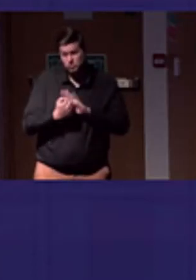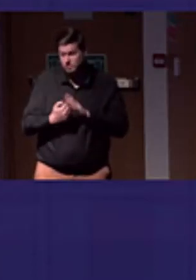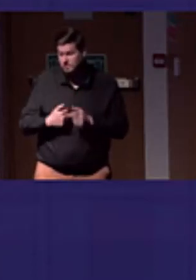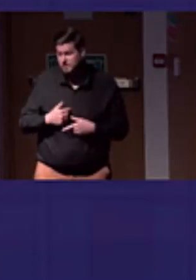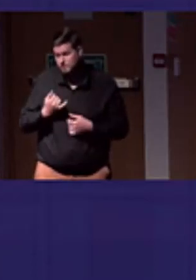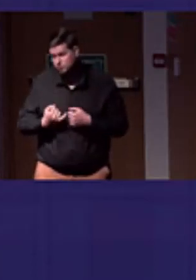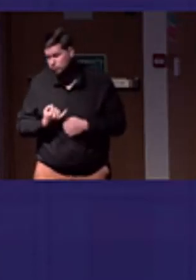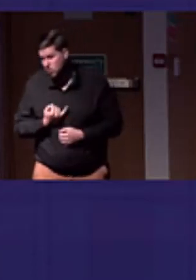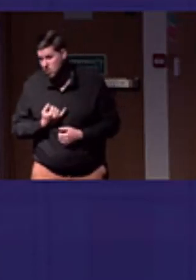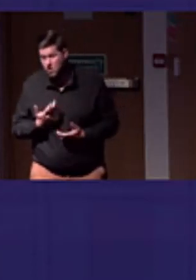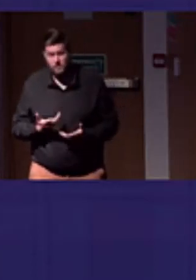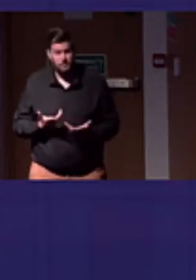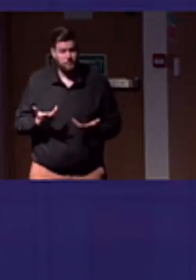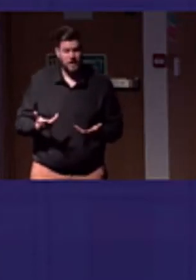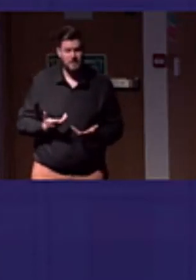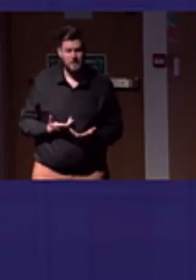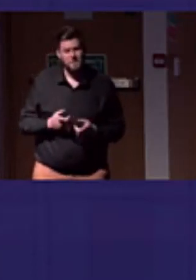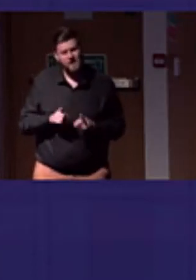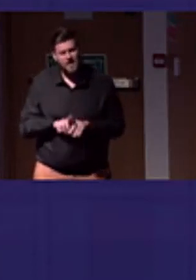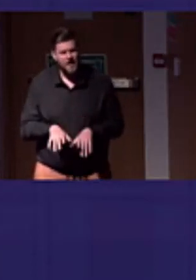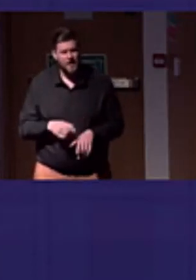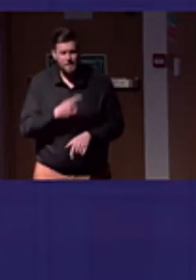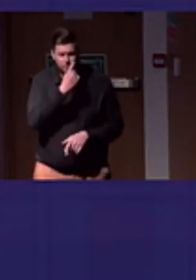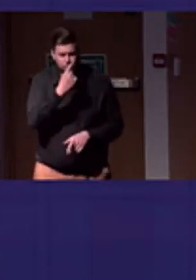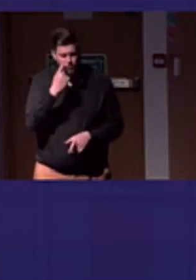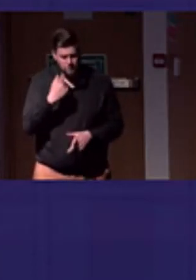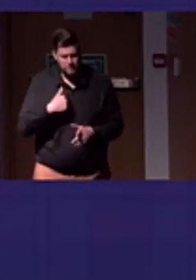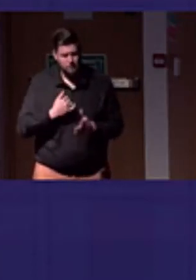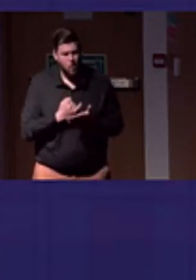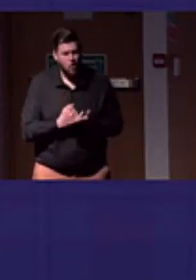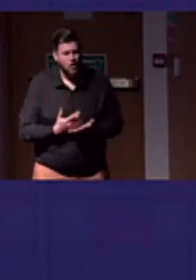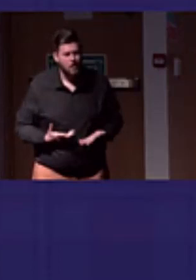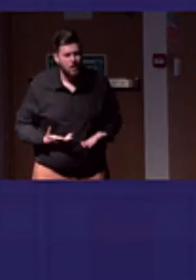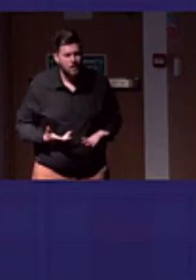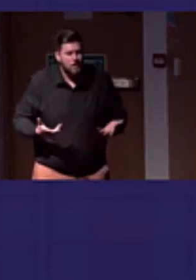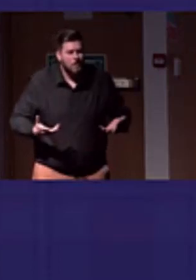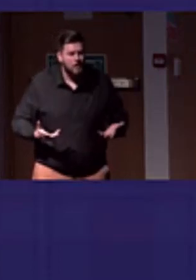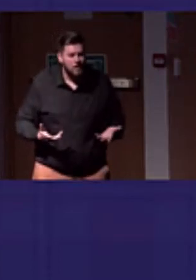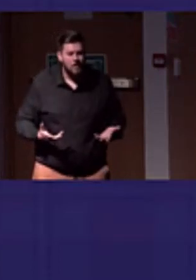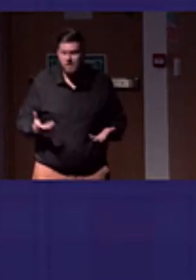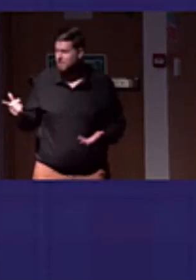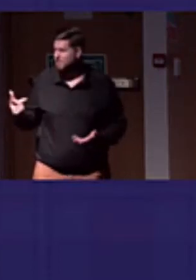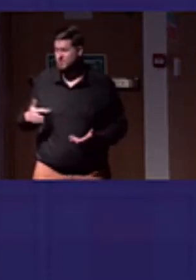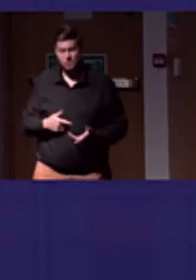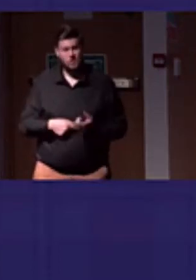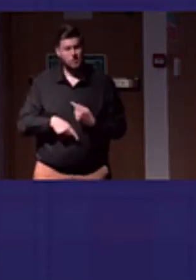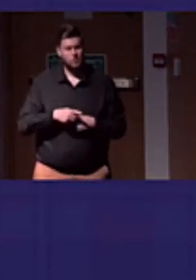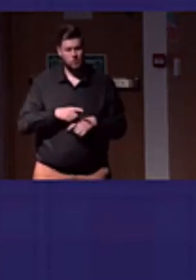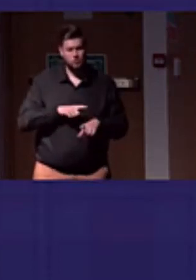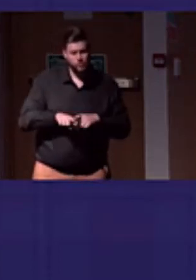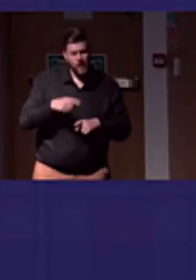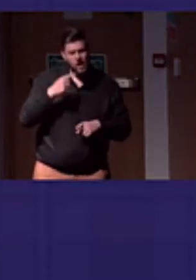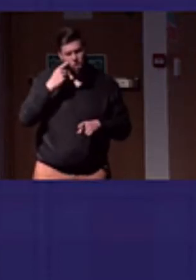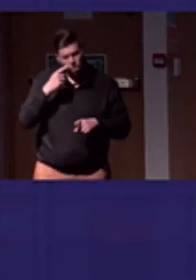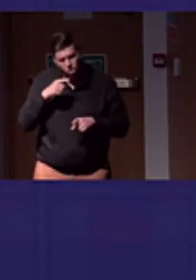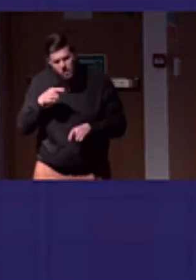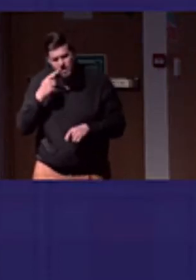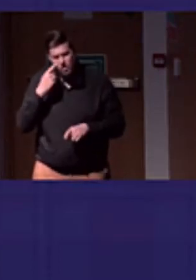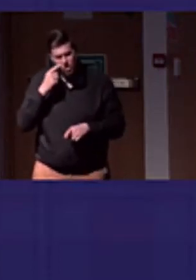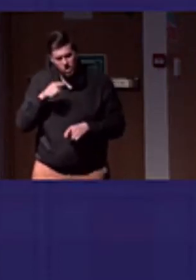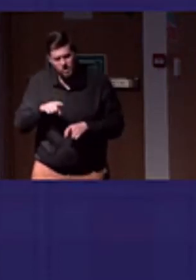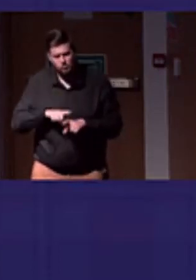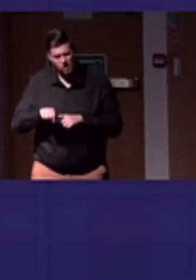good. Prove me wrong. I'm like, prove me wrong. So we did it. We do all of them as experiments. 4th